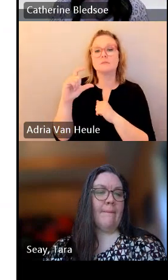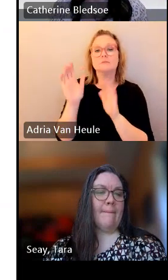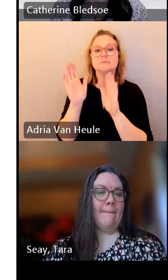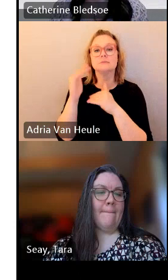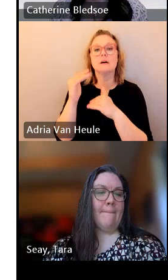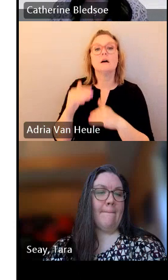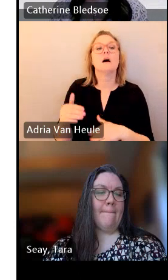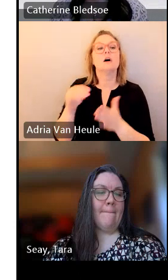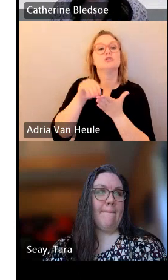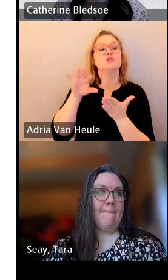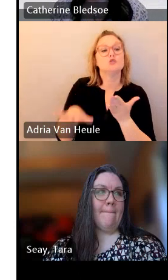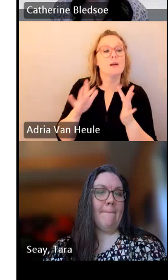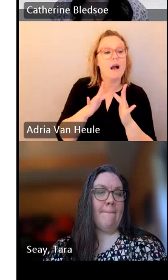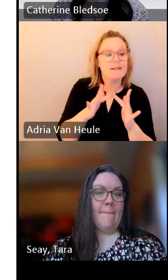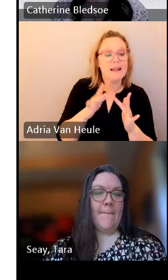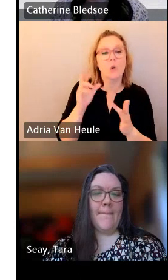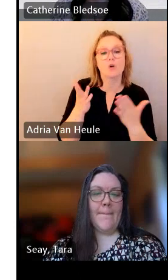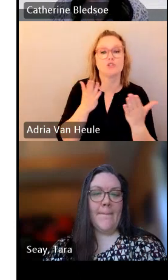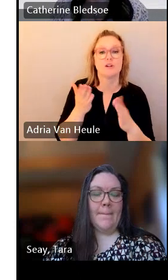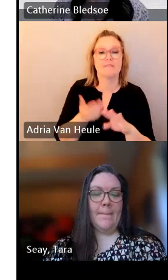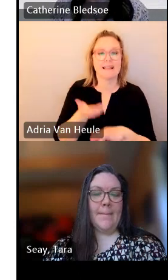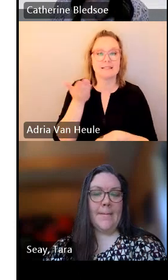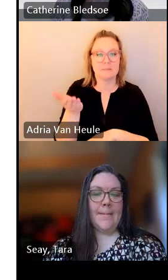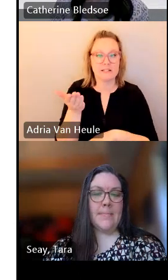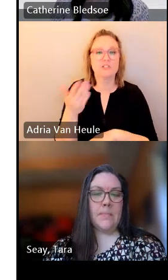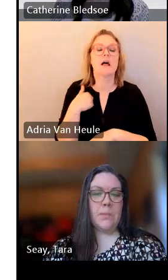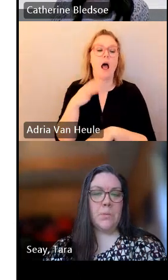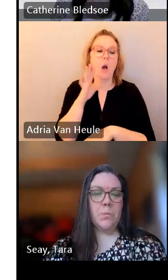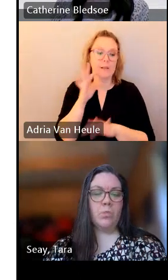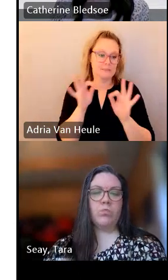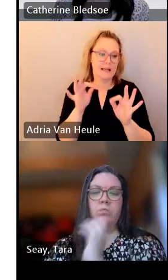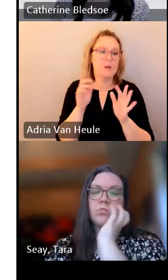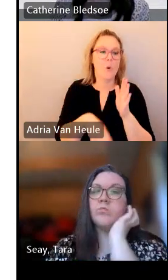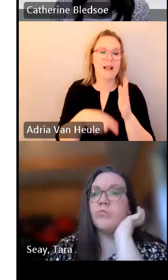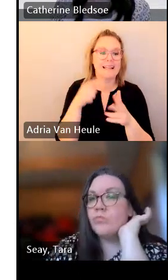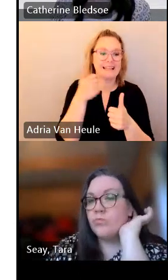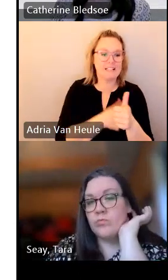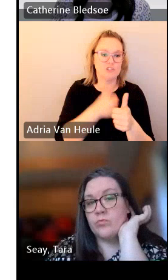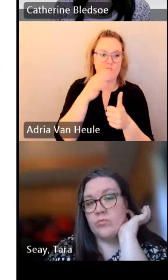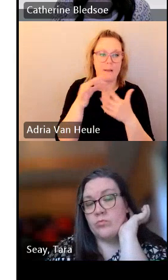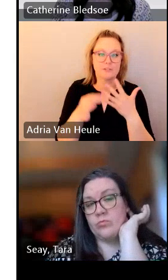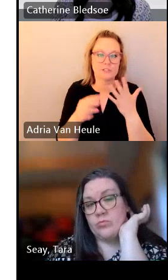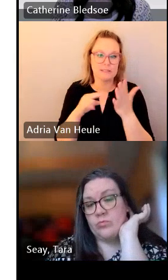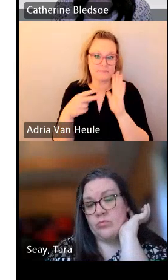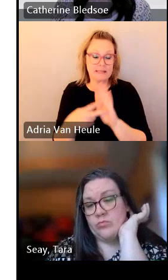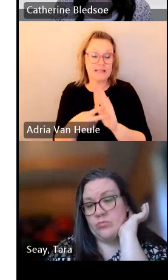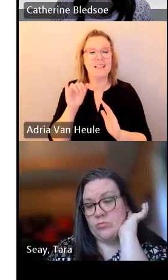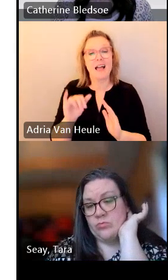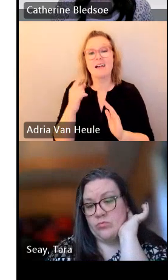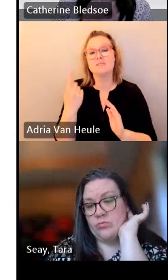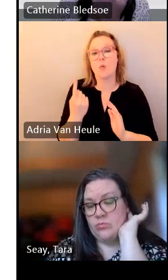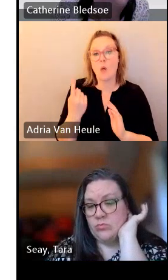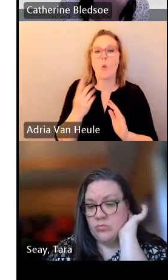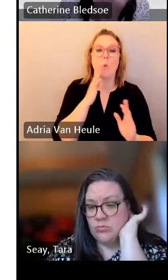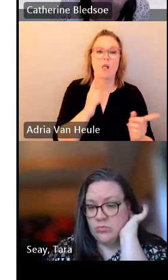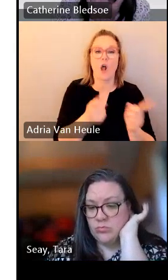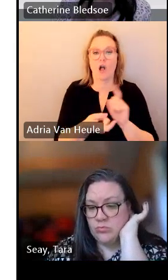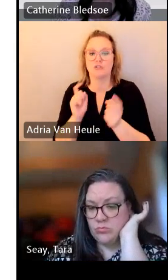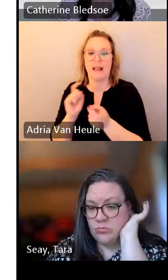survey submission. And I'm going to walk you through what each of those options means. That's the only one where it might alternate, but the other boxes about